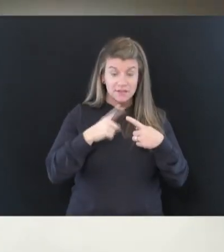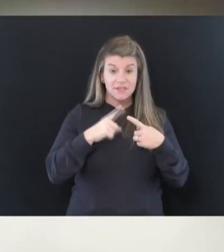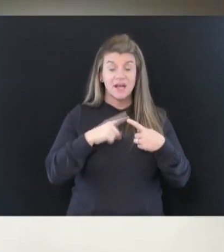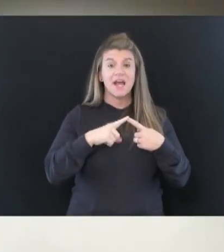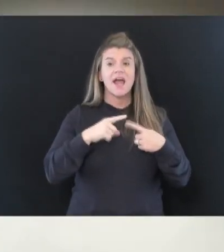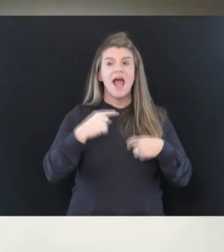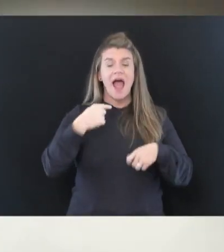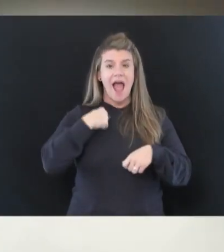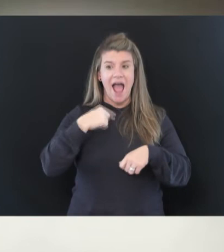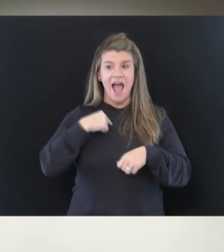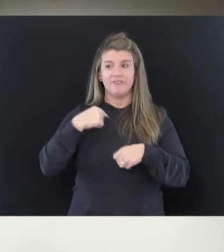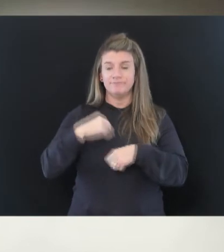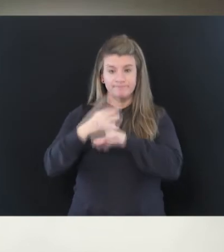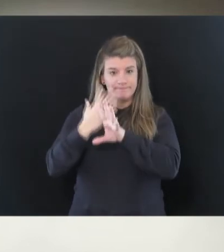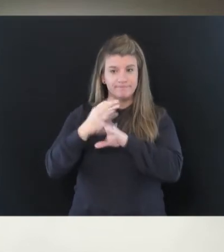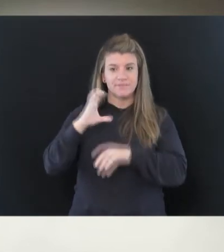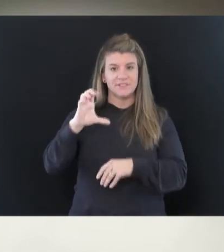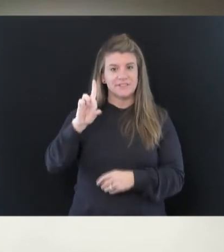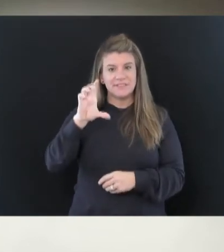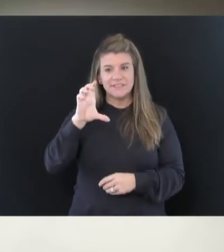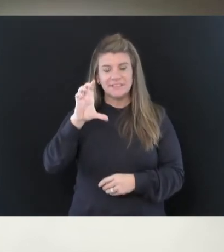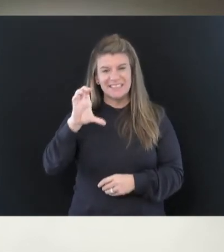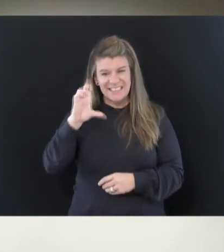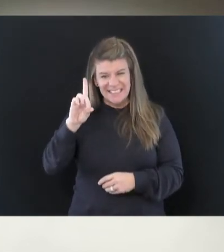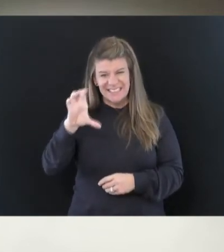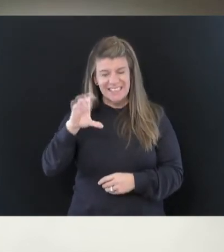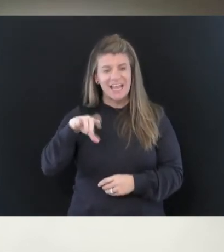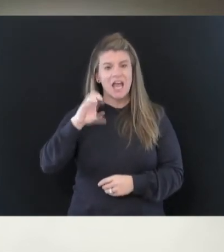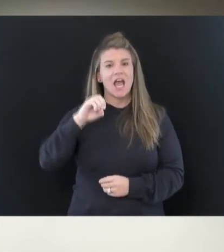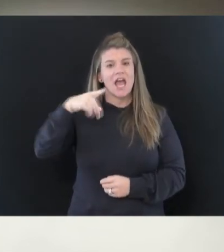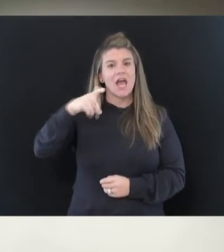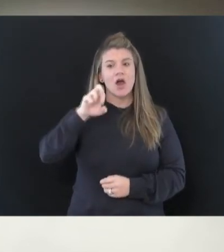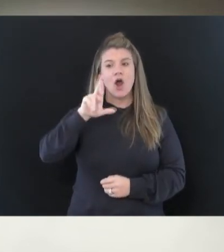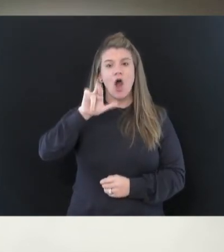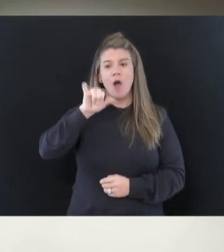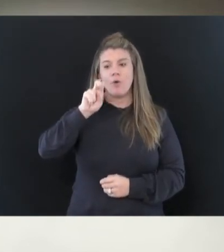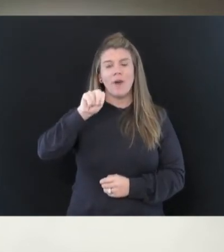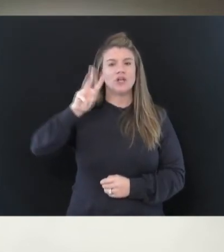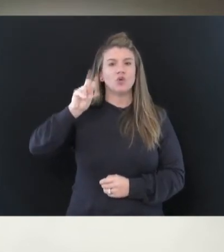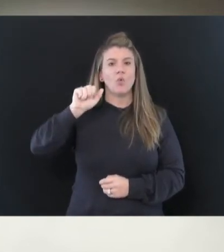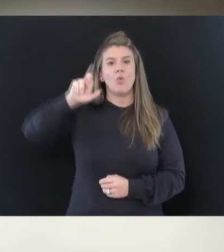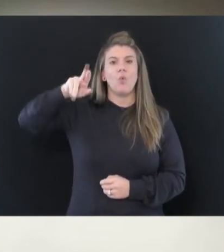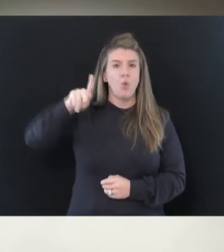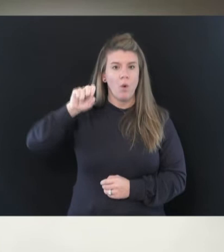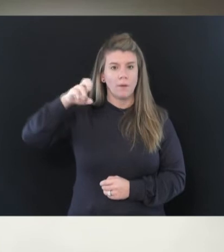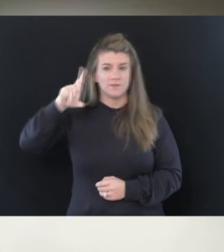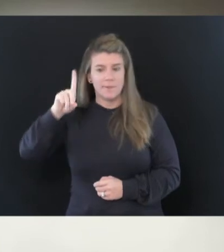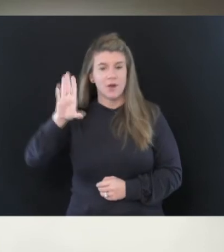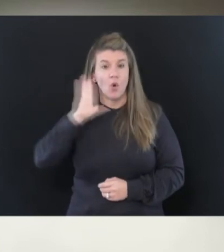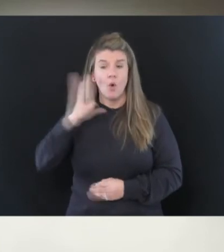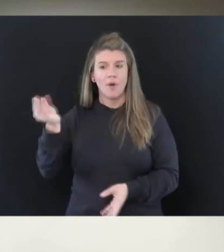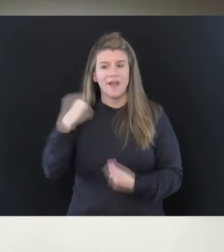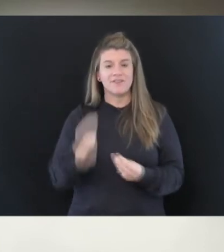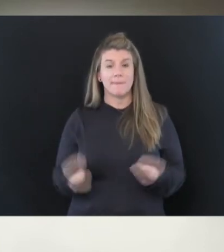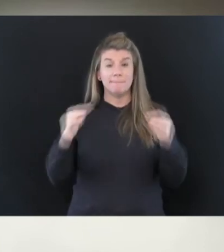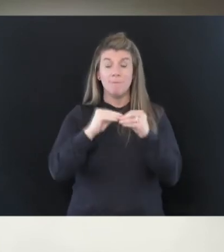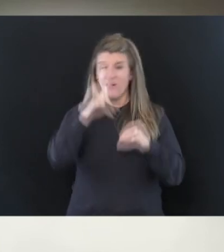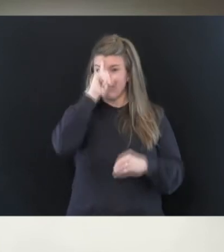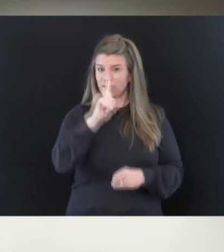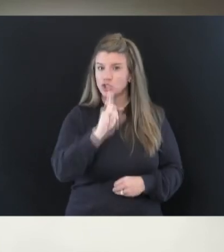with CDC and Operation Warp Speed will give us more fidelity at the end of this week as to